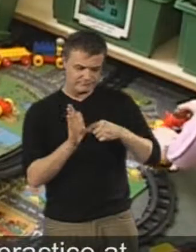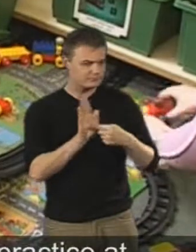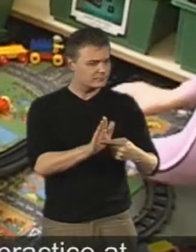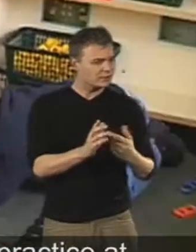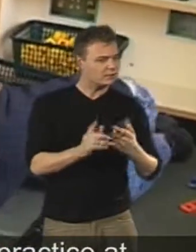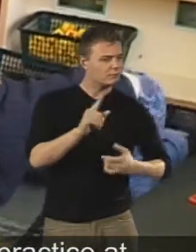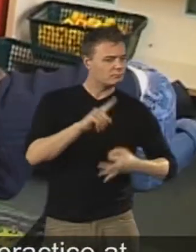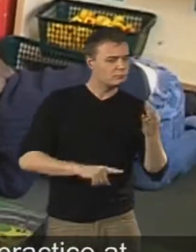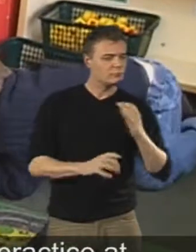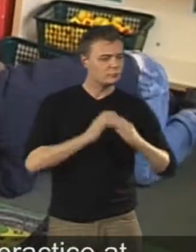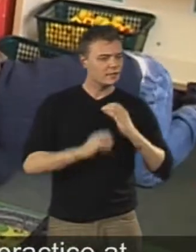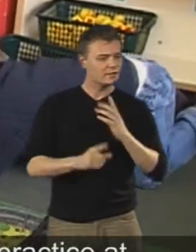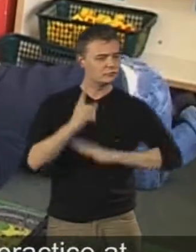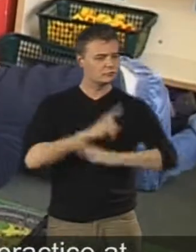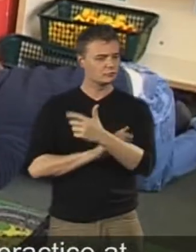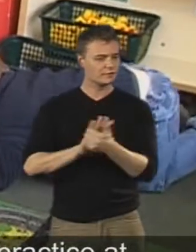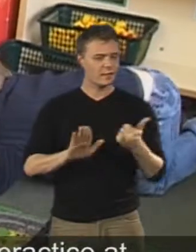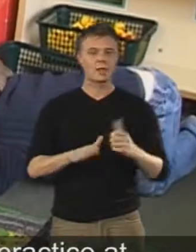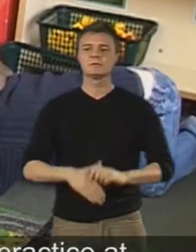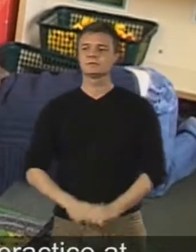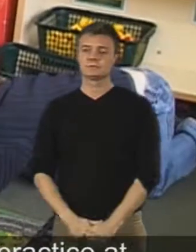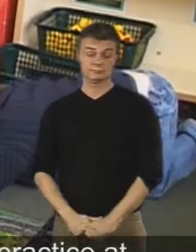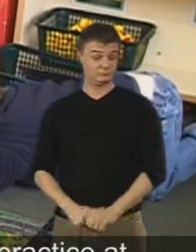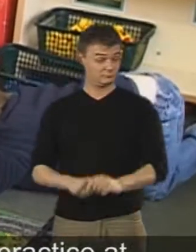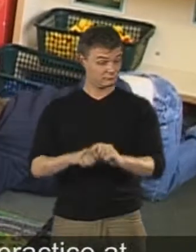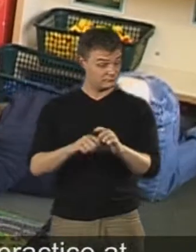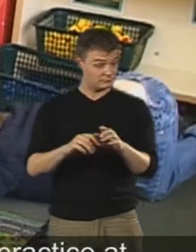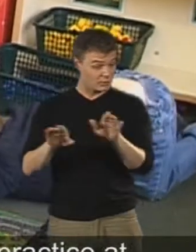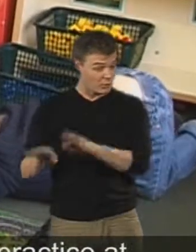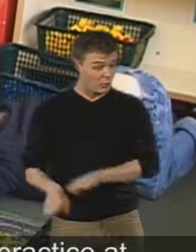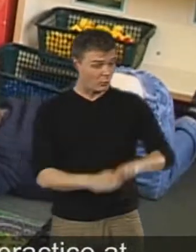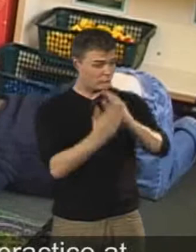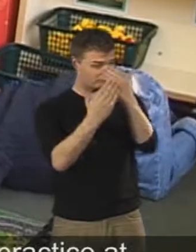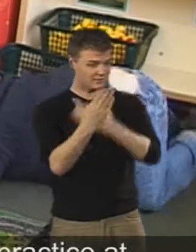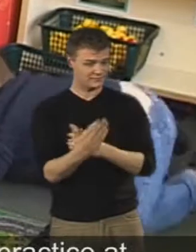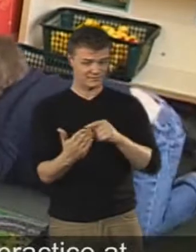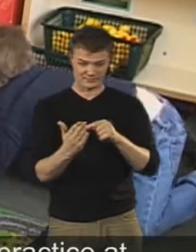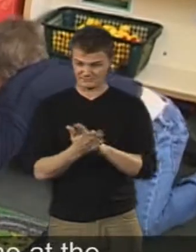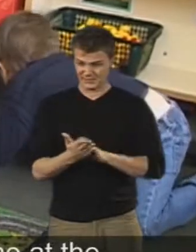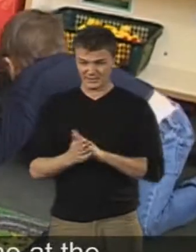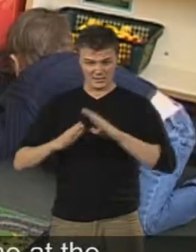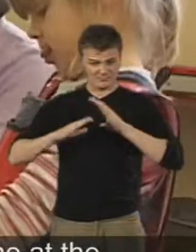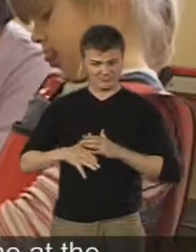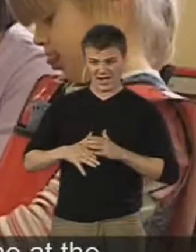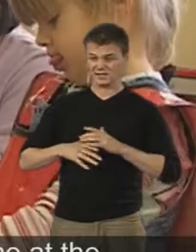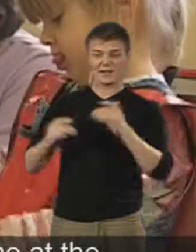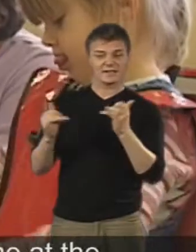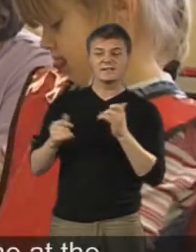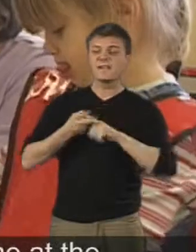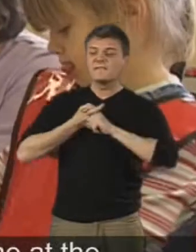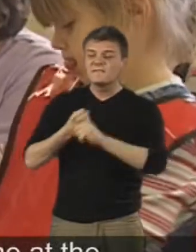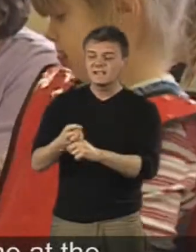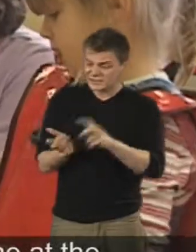social skills. One whole school practice at Flats is that there are no set break times or set activity